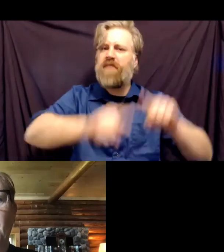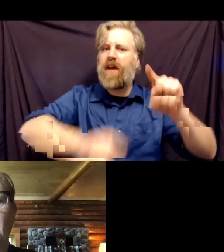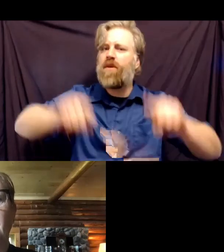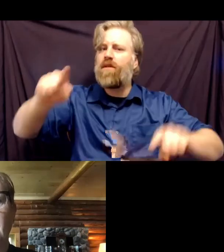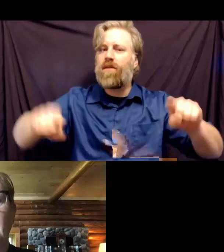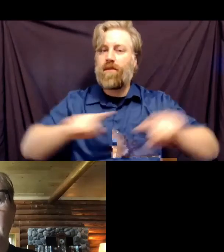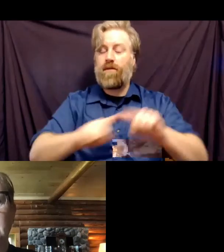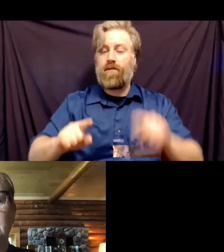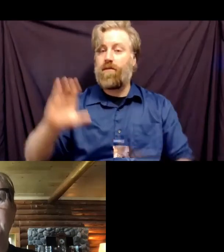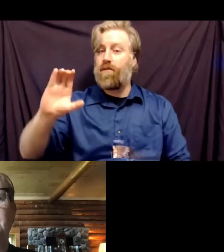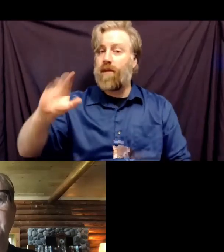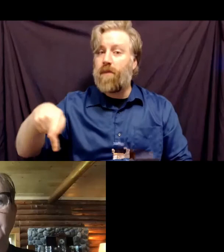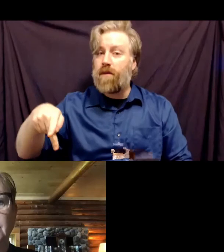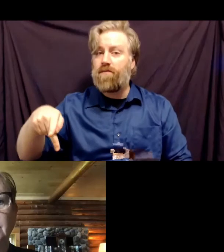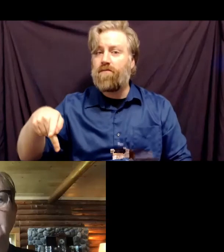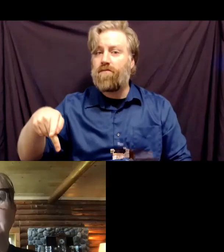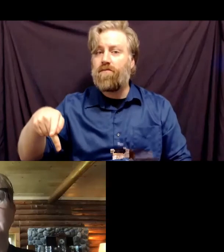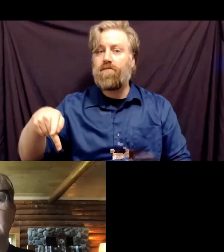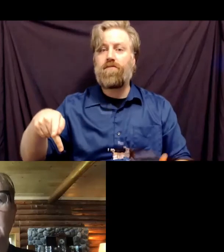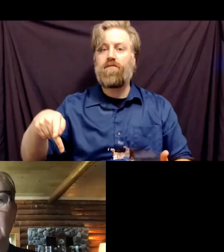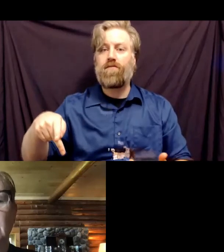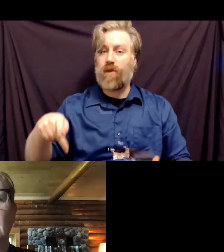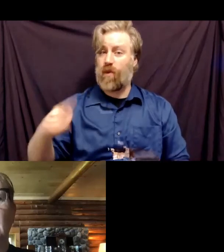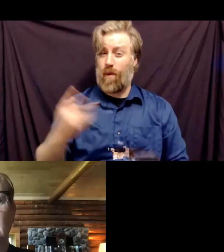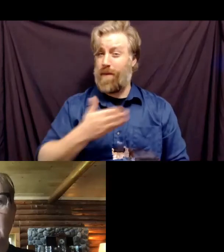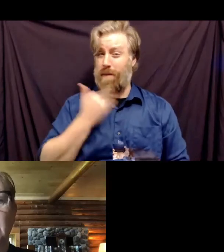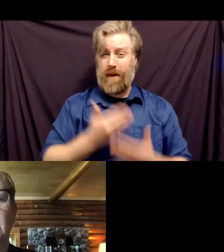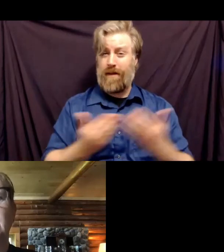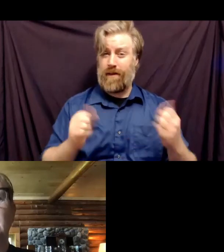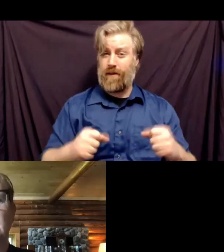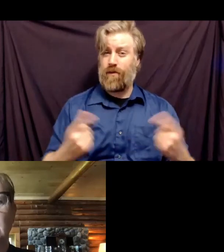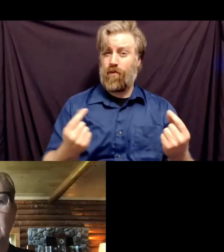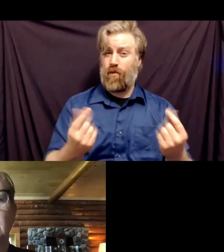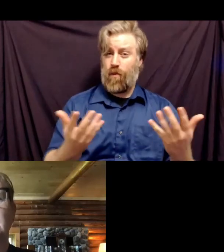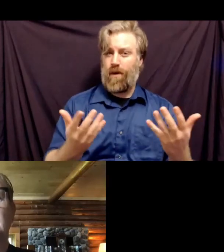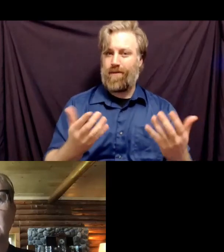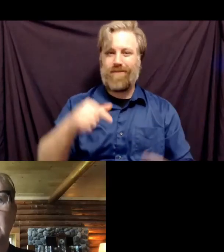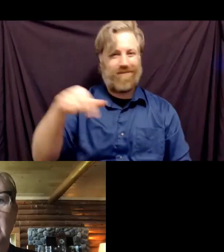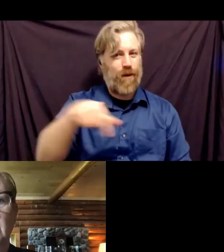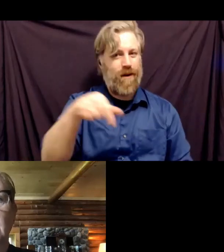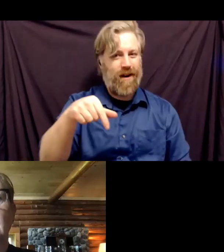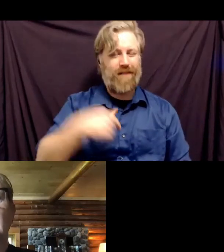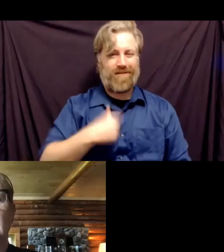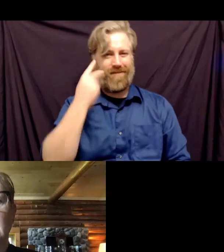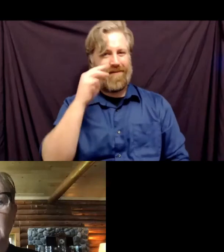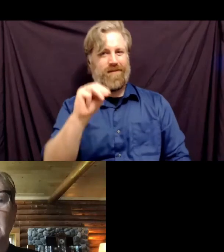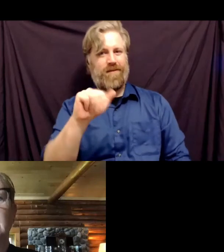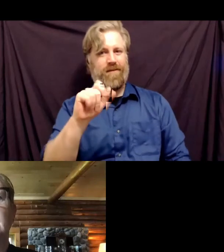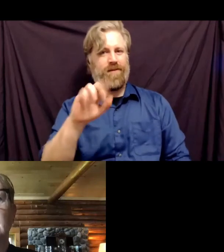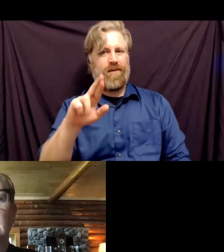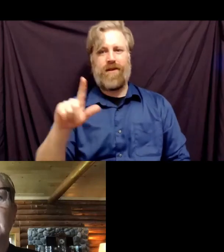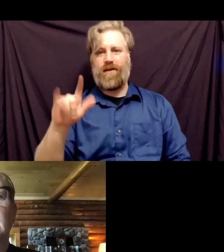cerebral palsy, this is one of the best things that we can do with them. I've seen Master Lin work with so many people with